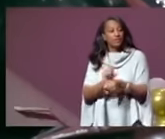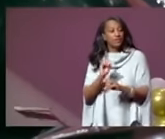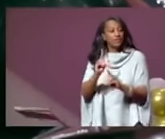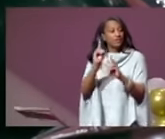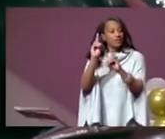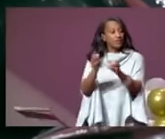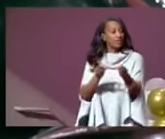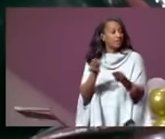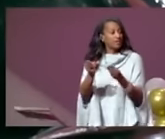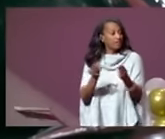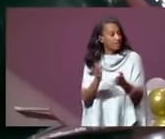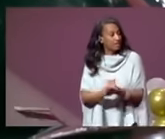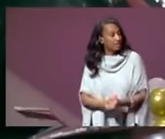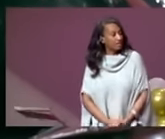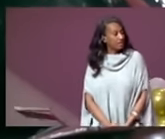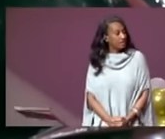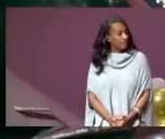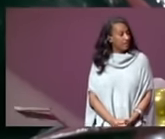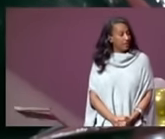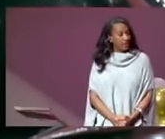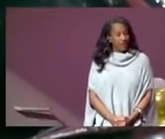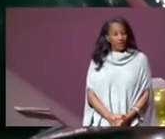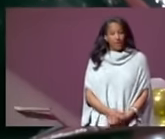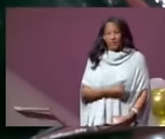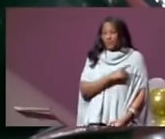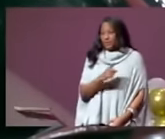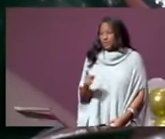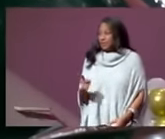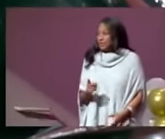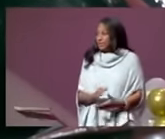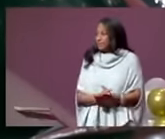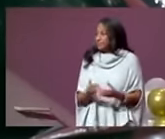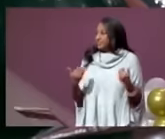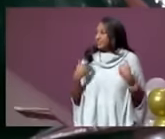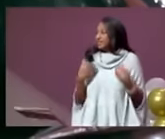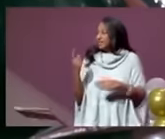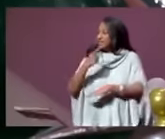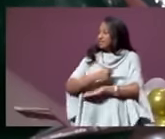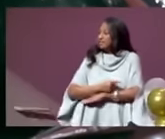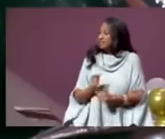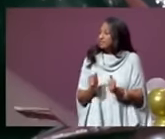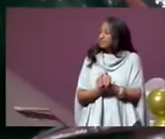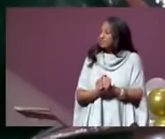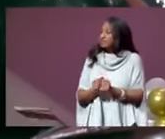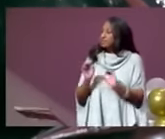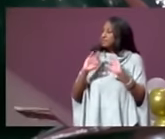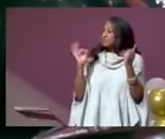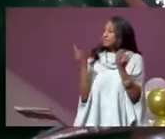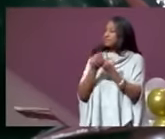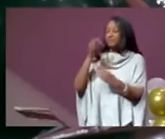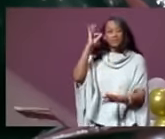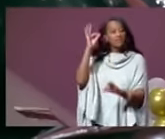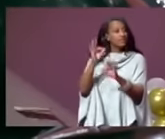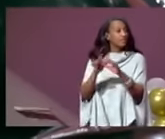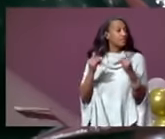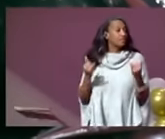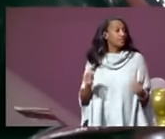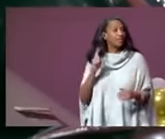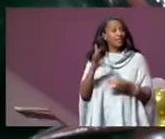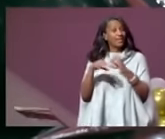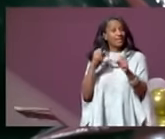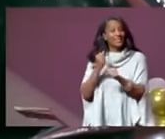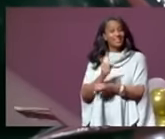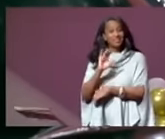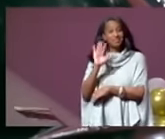you can spend all day with your family of faith today as we end 1 year, as we say goodbye to 1 year, as we